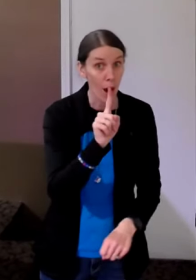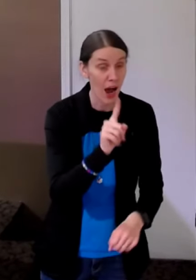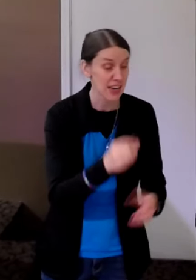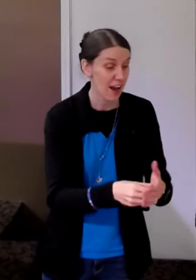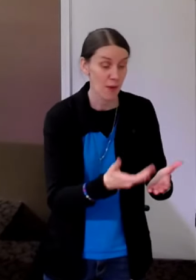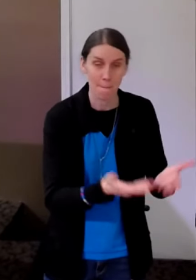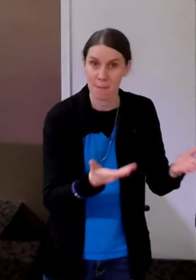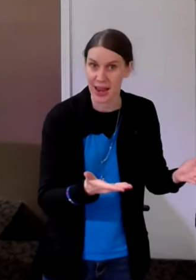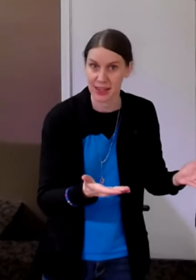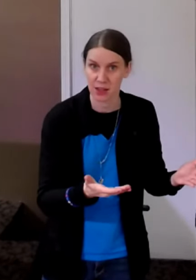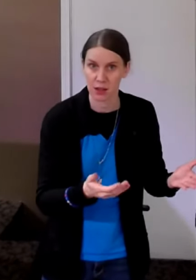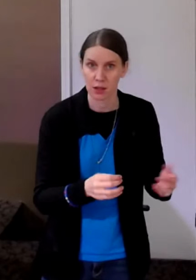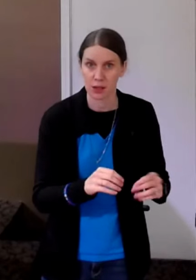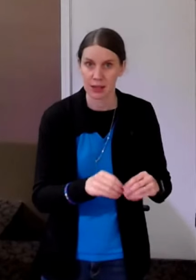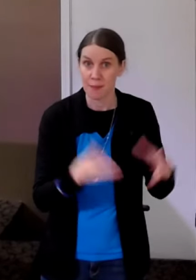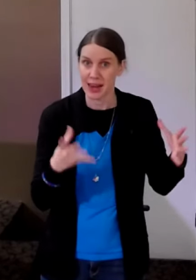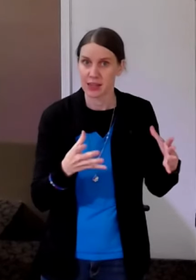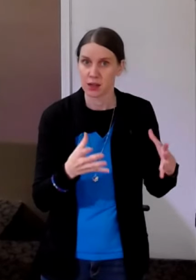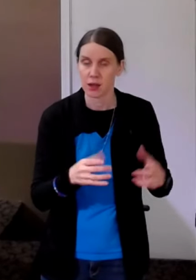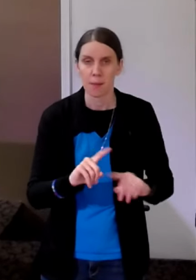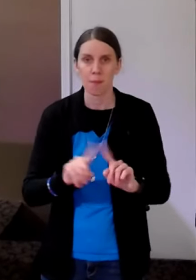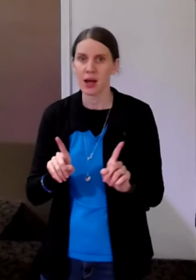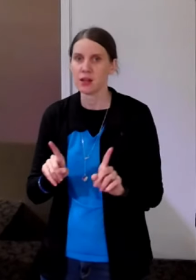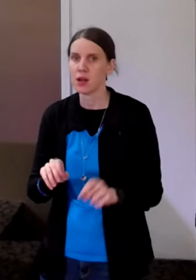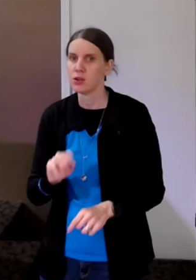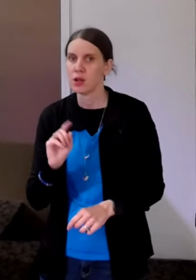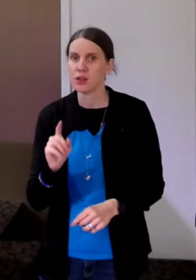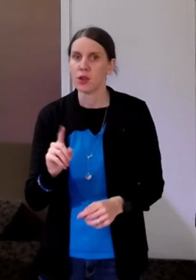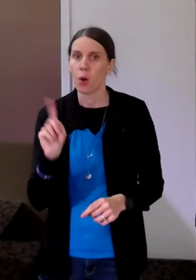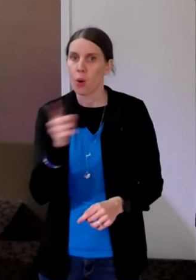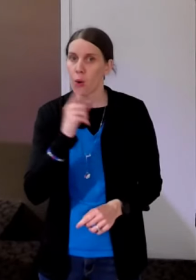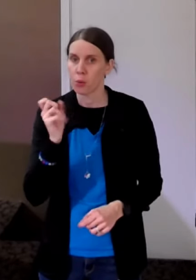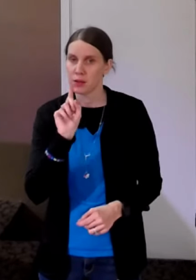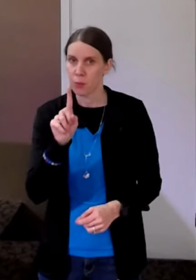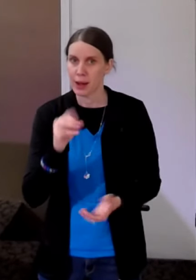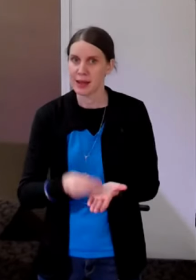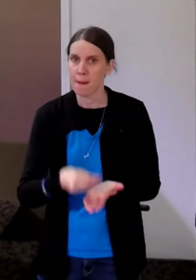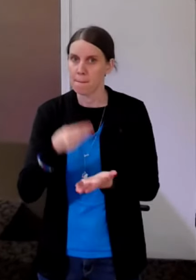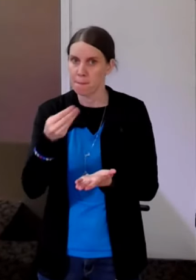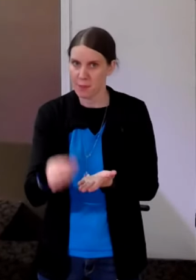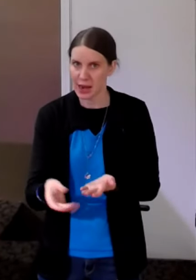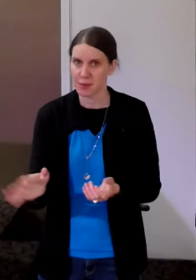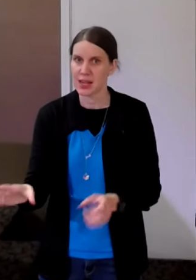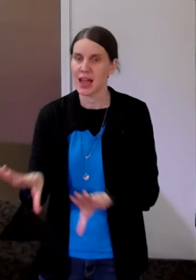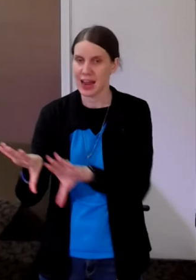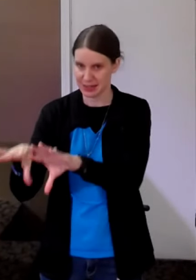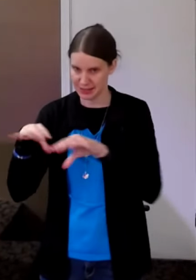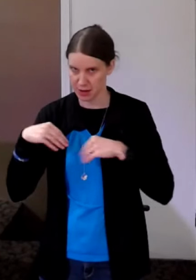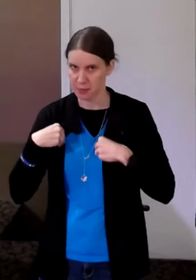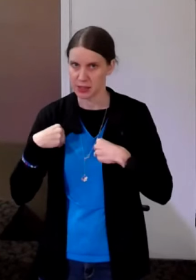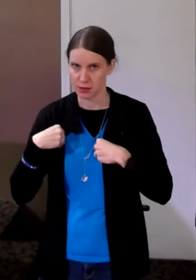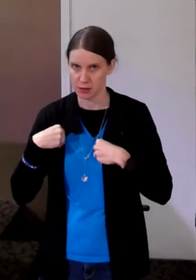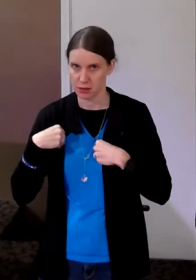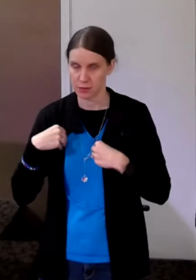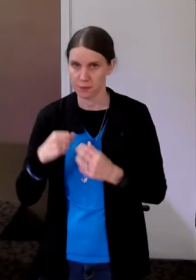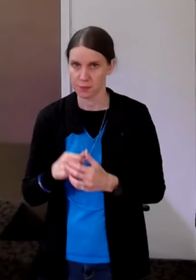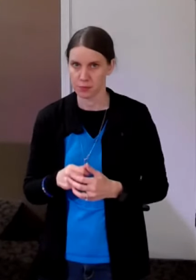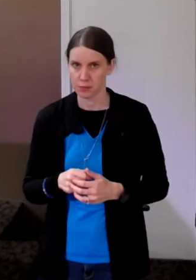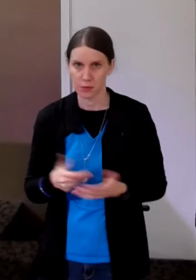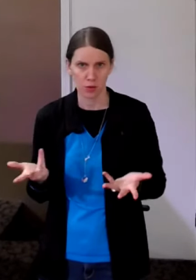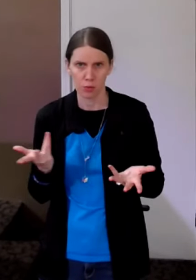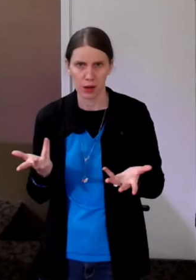the propitiation. And that propitiation means payment acceptable. There was only one payment acceptable, and